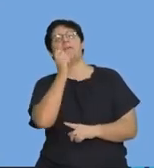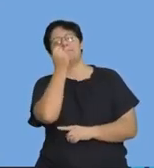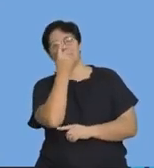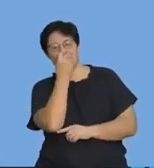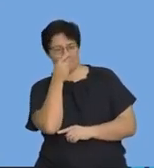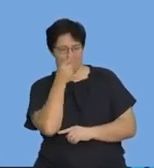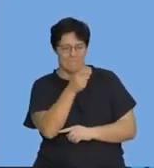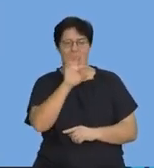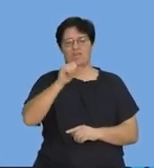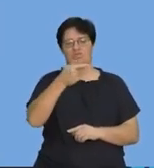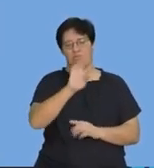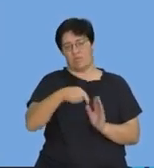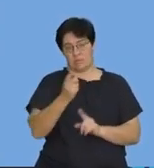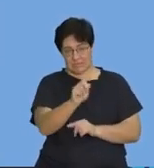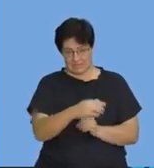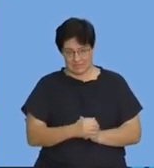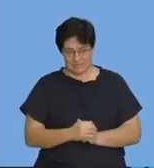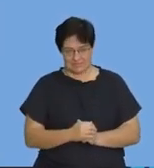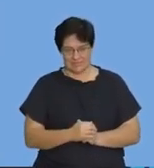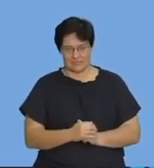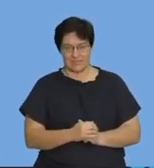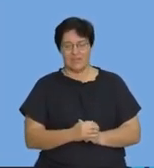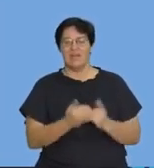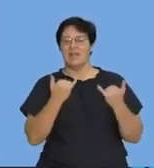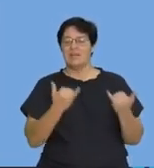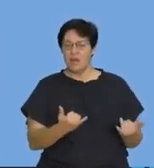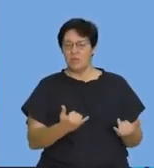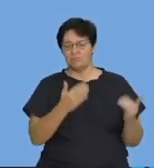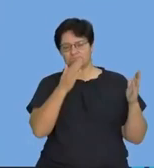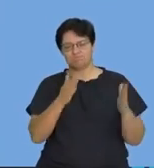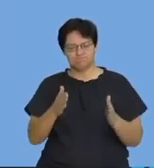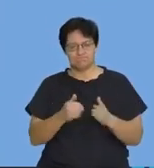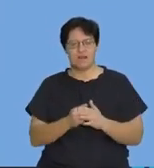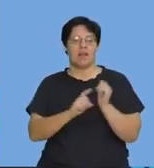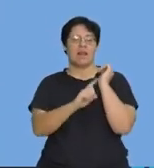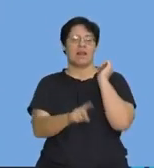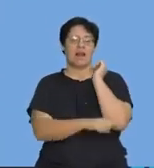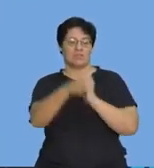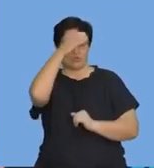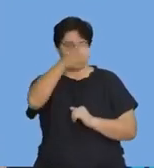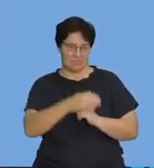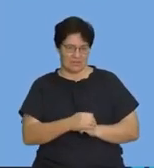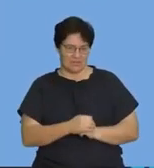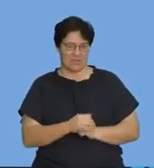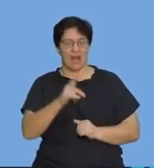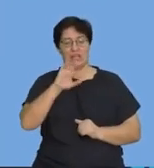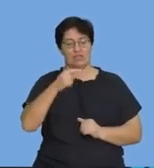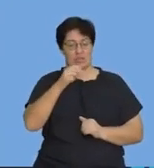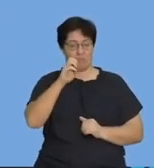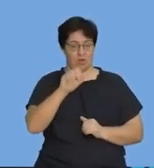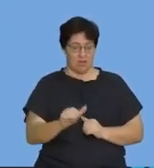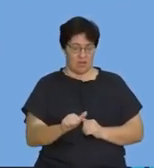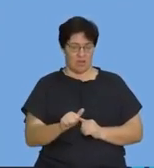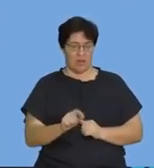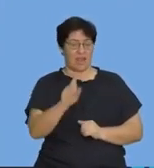what algebra is all about. Now we're going to look at the very last concept of algebra, especially question